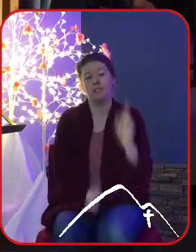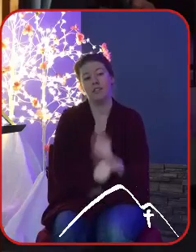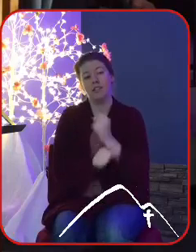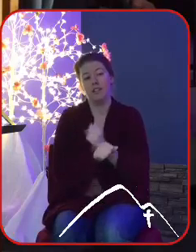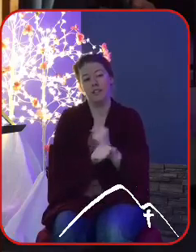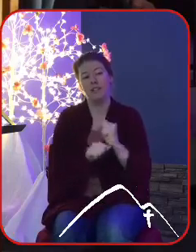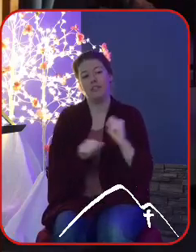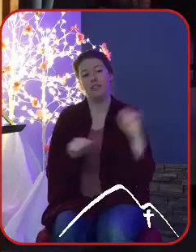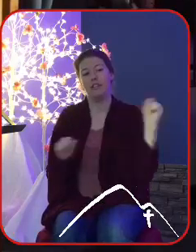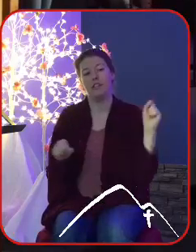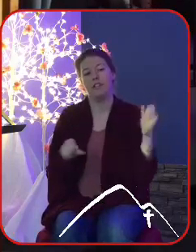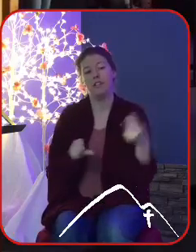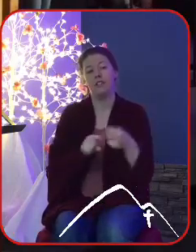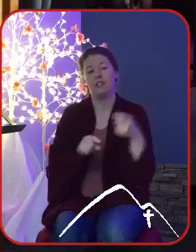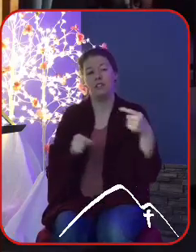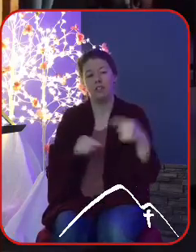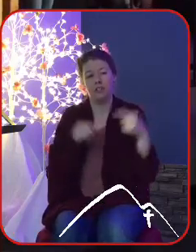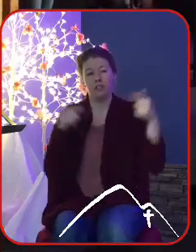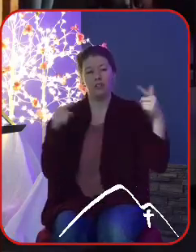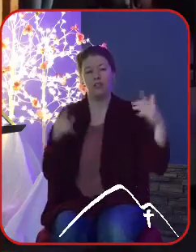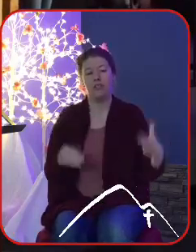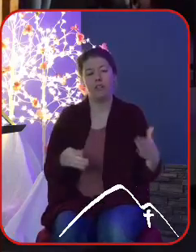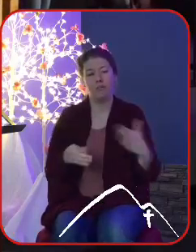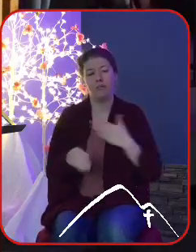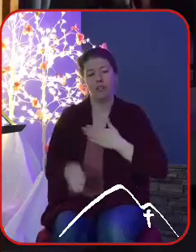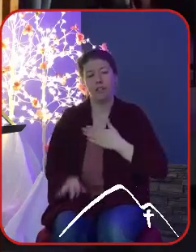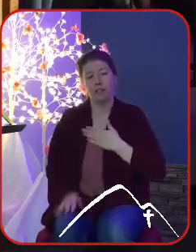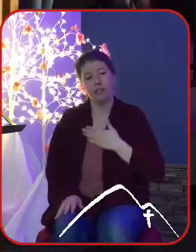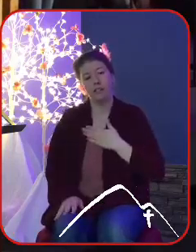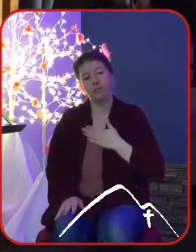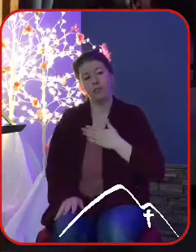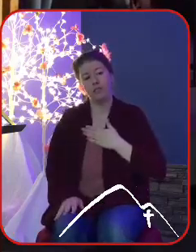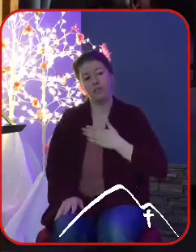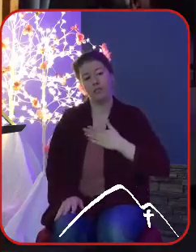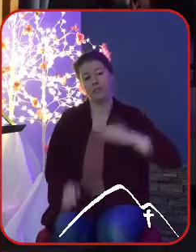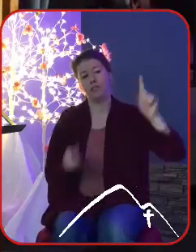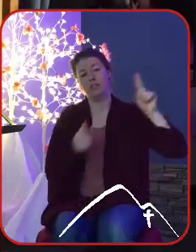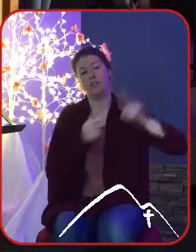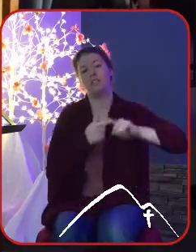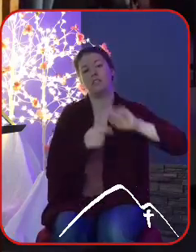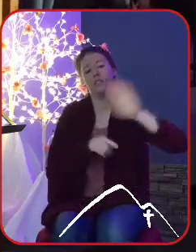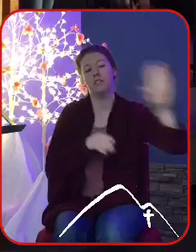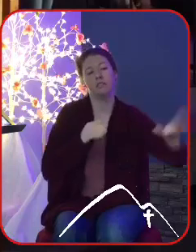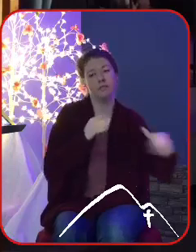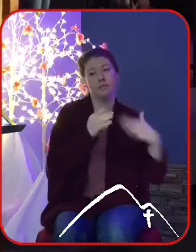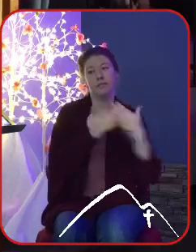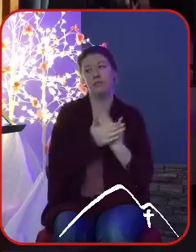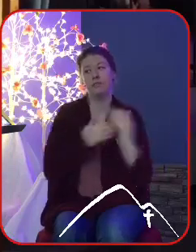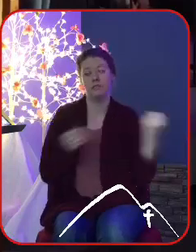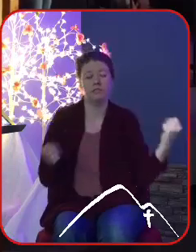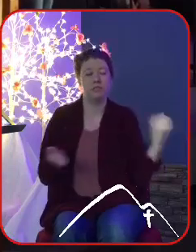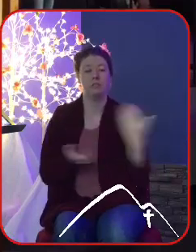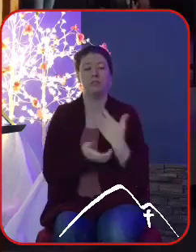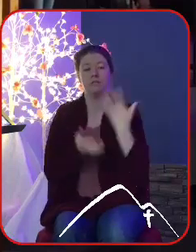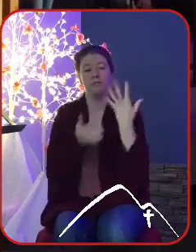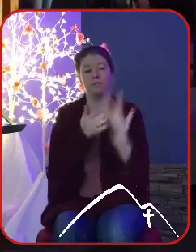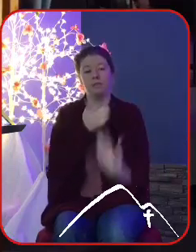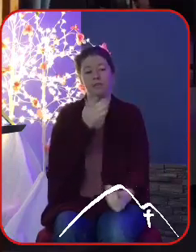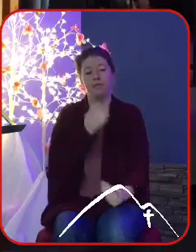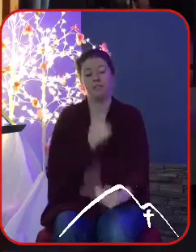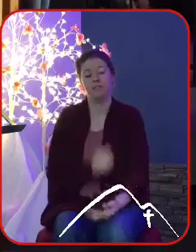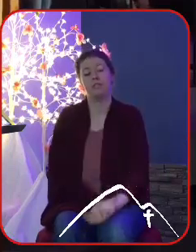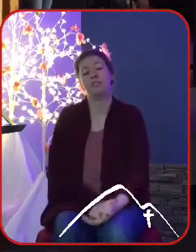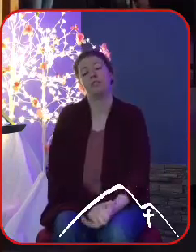of deliverance from my enemies. Till all